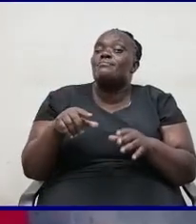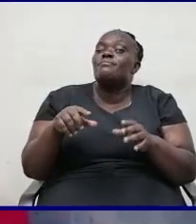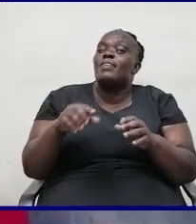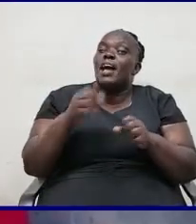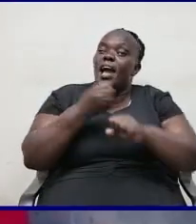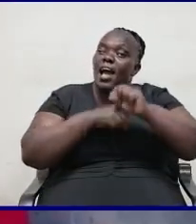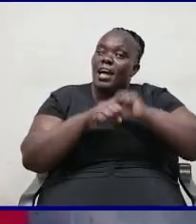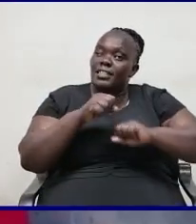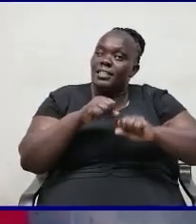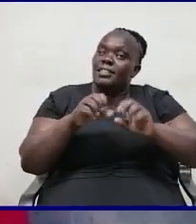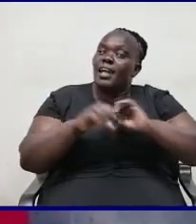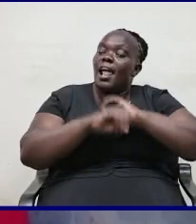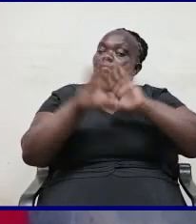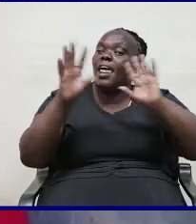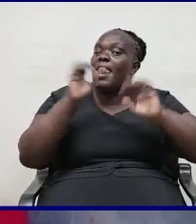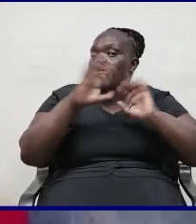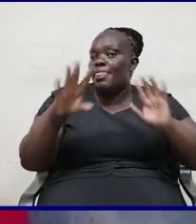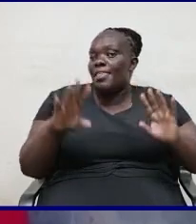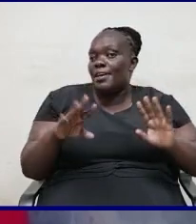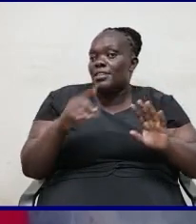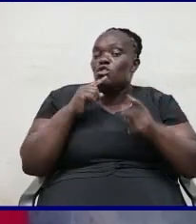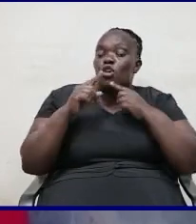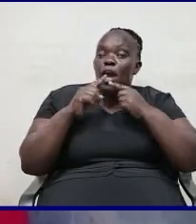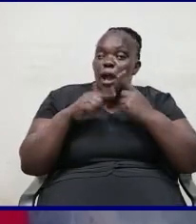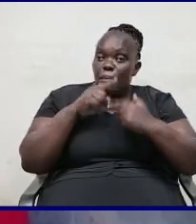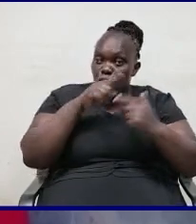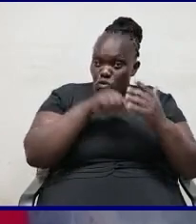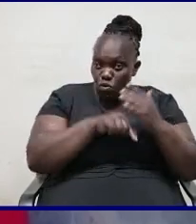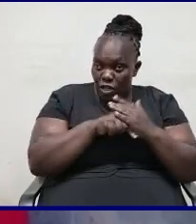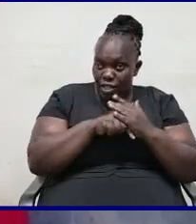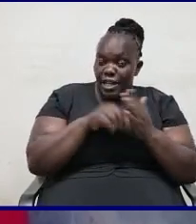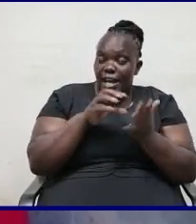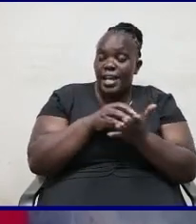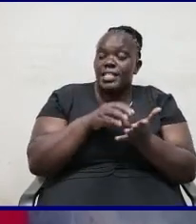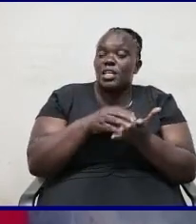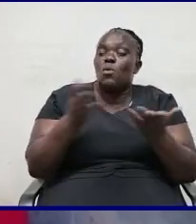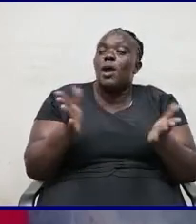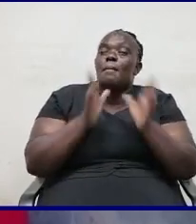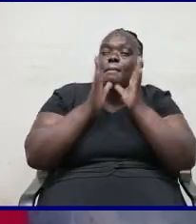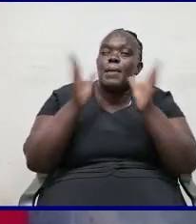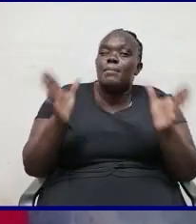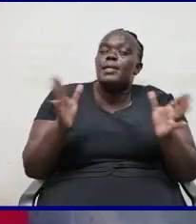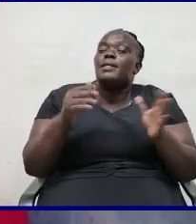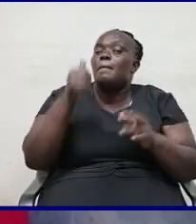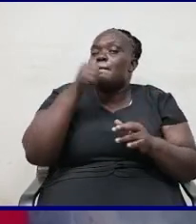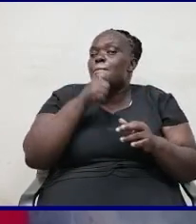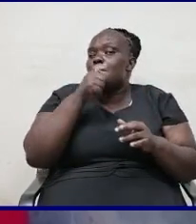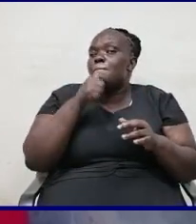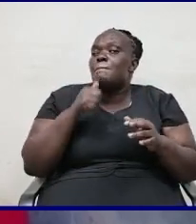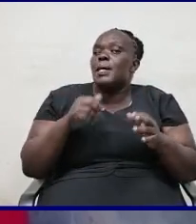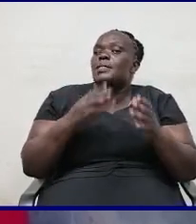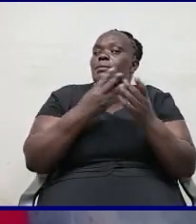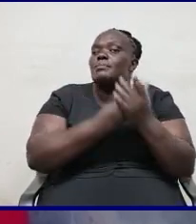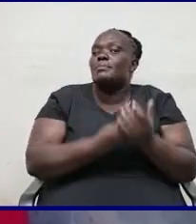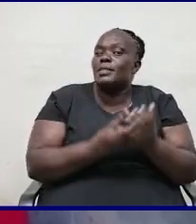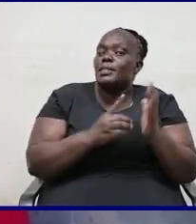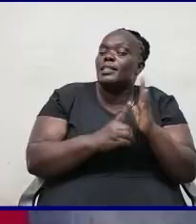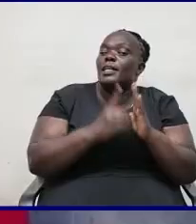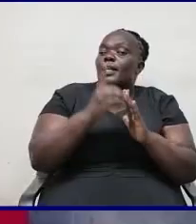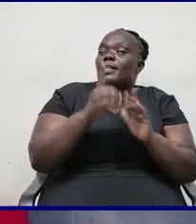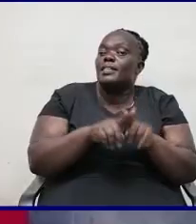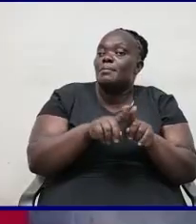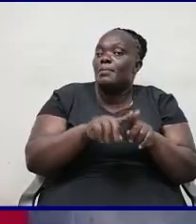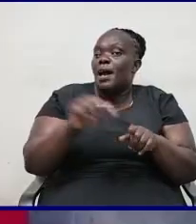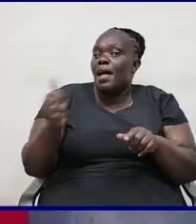think they were not able to read it clearly, but it was talking about cases where you can do public-private partnership. Yes. Maybe to develop key